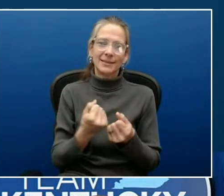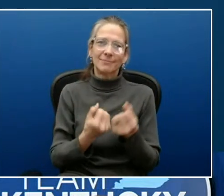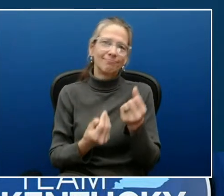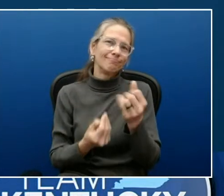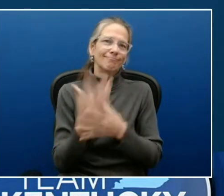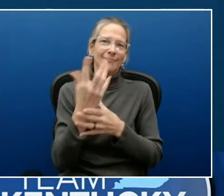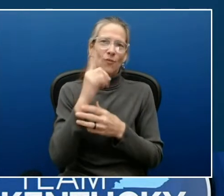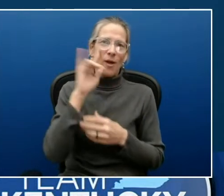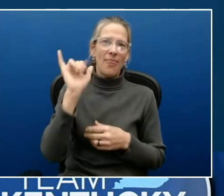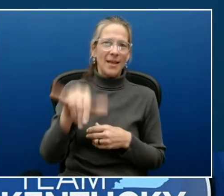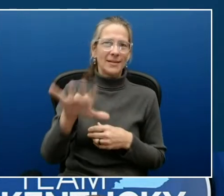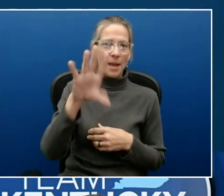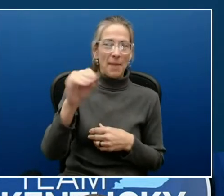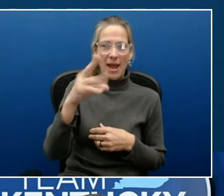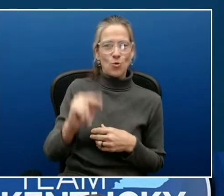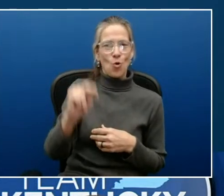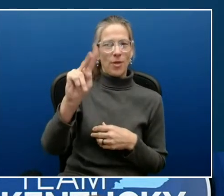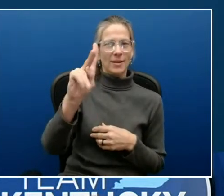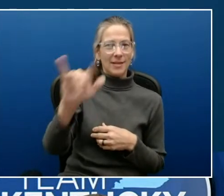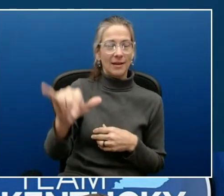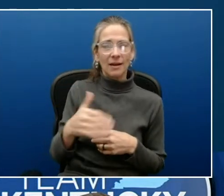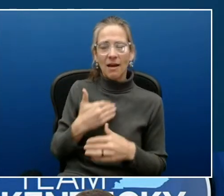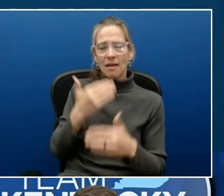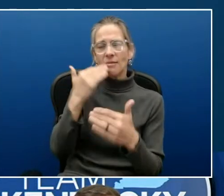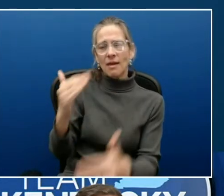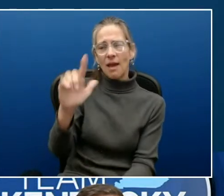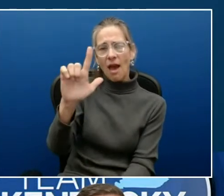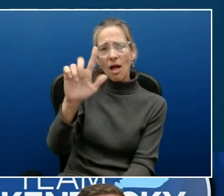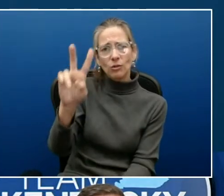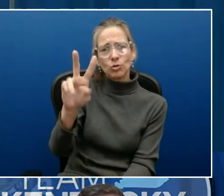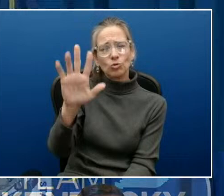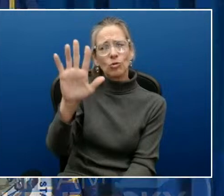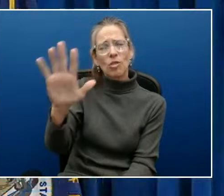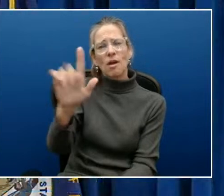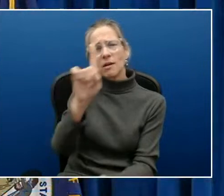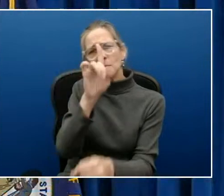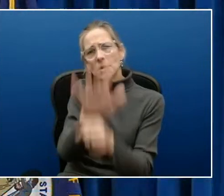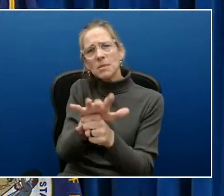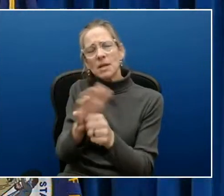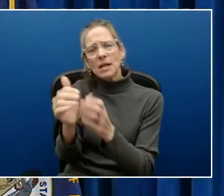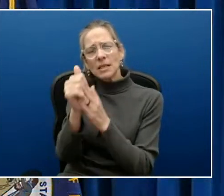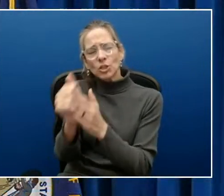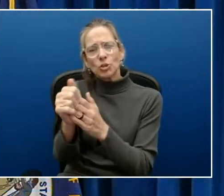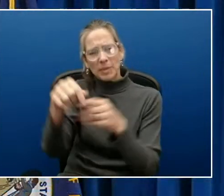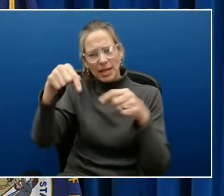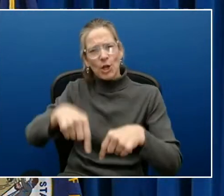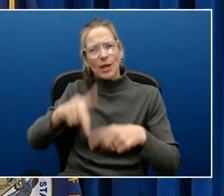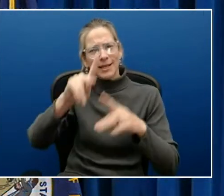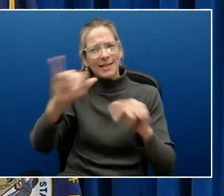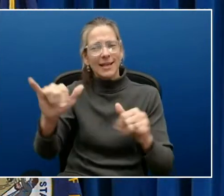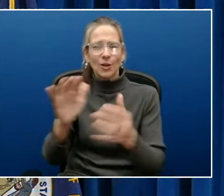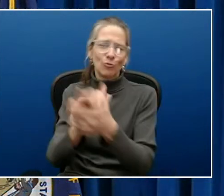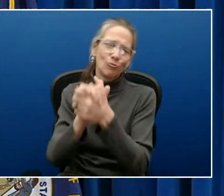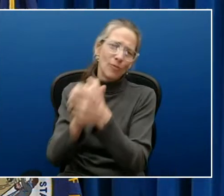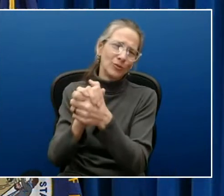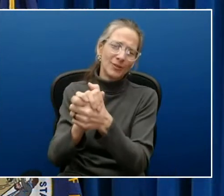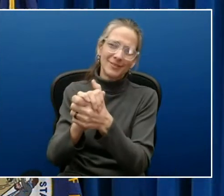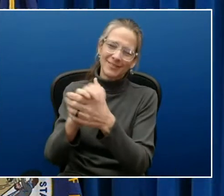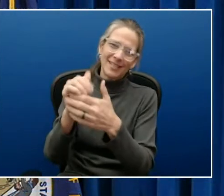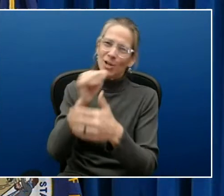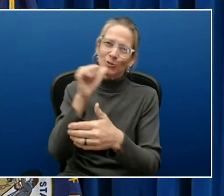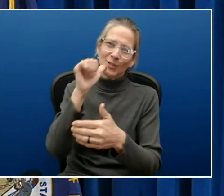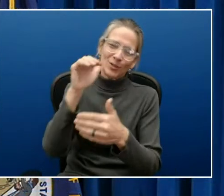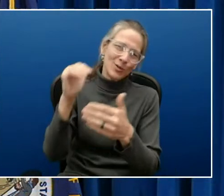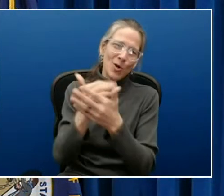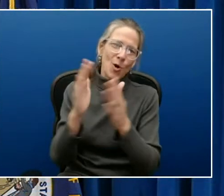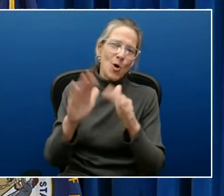region. I want to thank L2's leadership and their commitment to Kentucky and congratulate them on yesterday's grand opening. Also